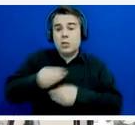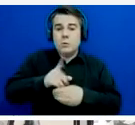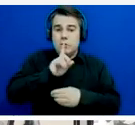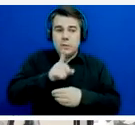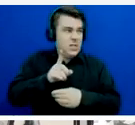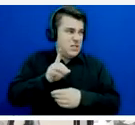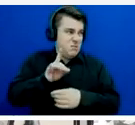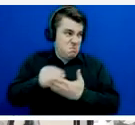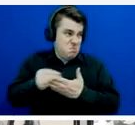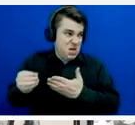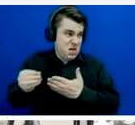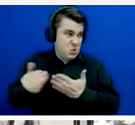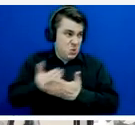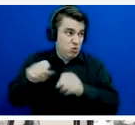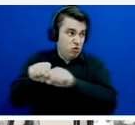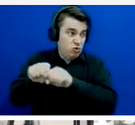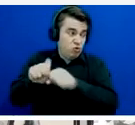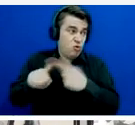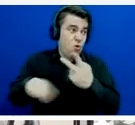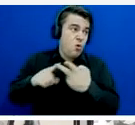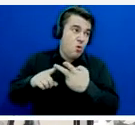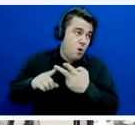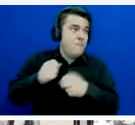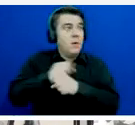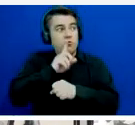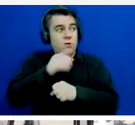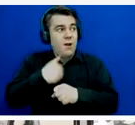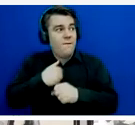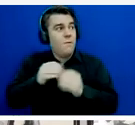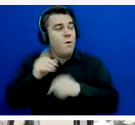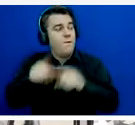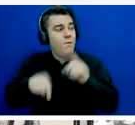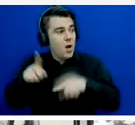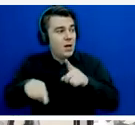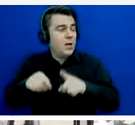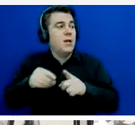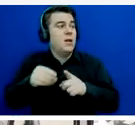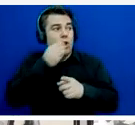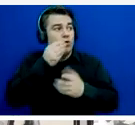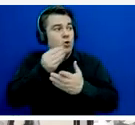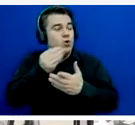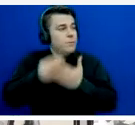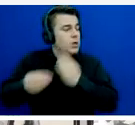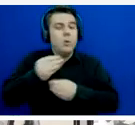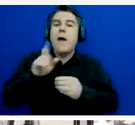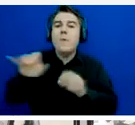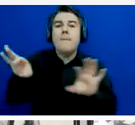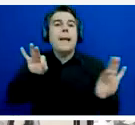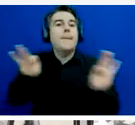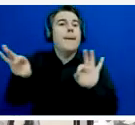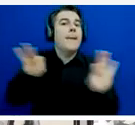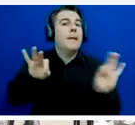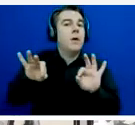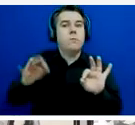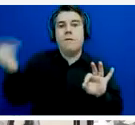the kids new shoes, or do we make sure we have more variety in our grocery budget? Like, we had to pick and choose, and we just didn't